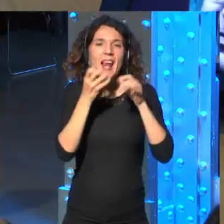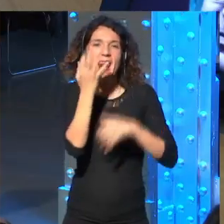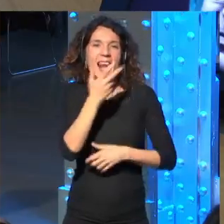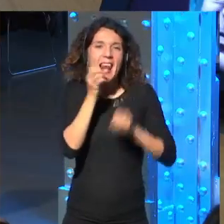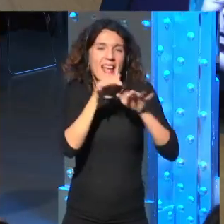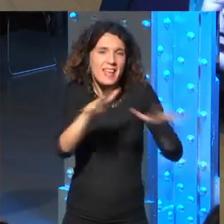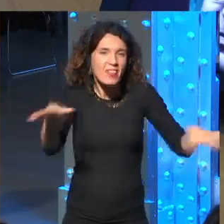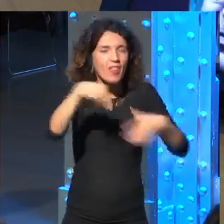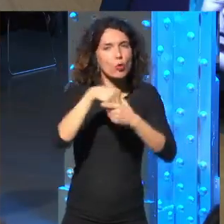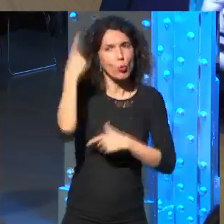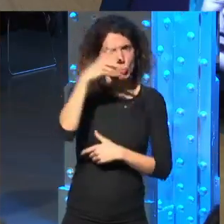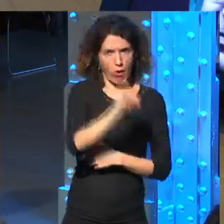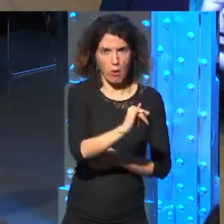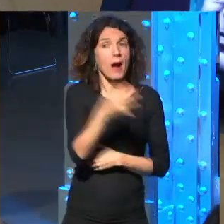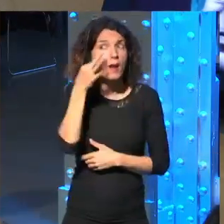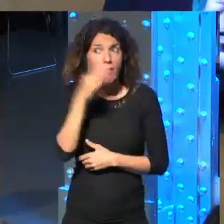the reality.